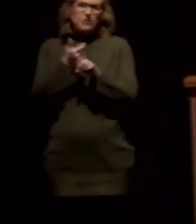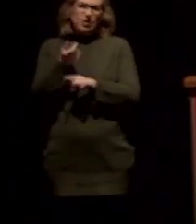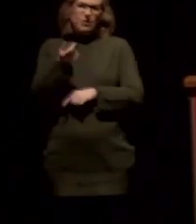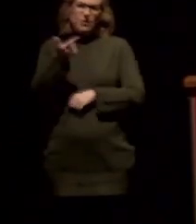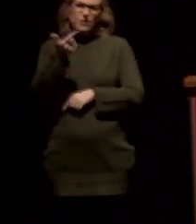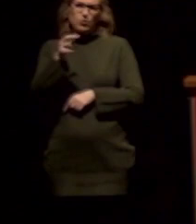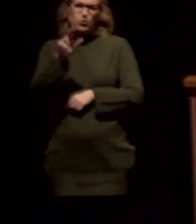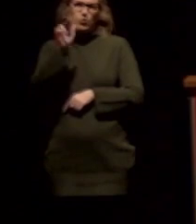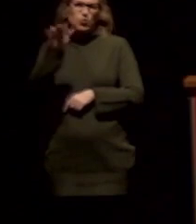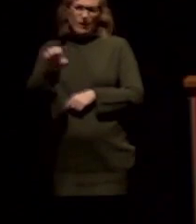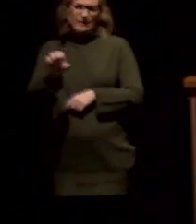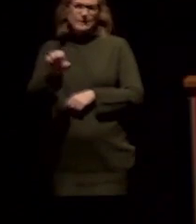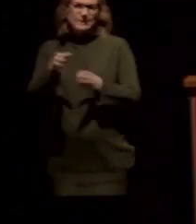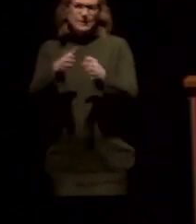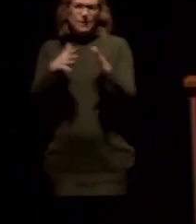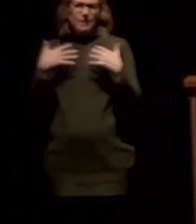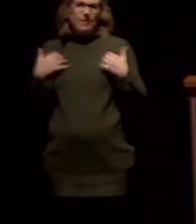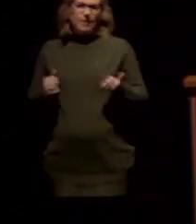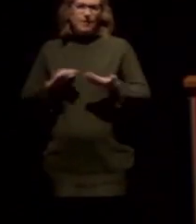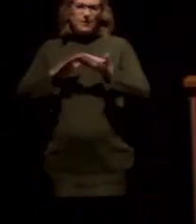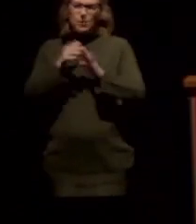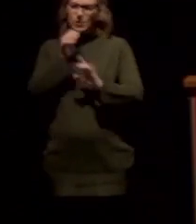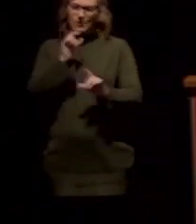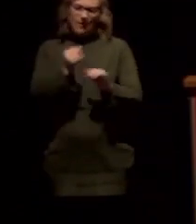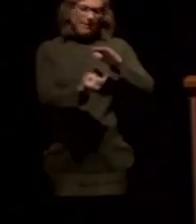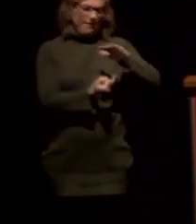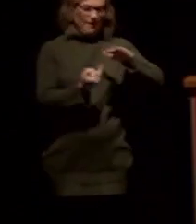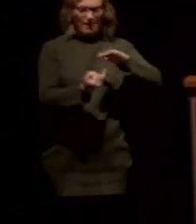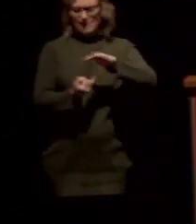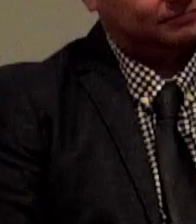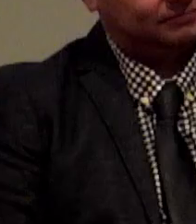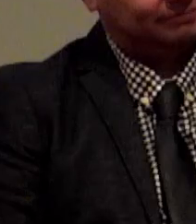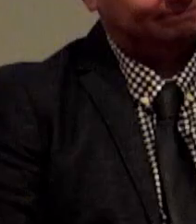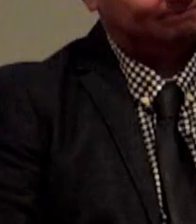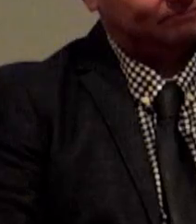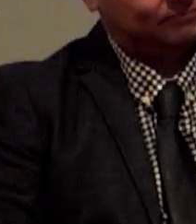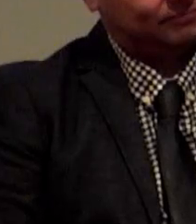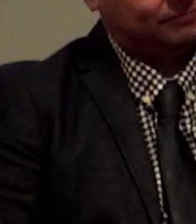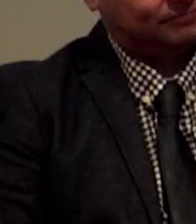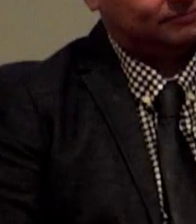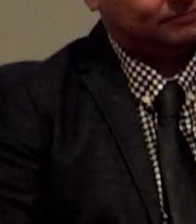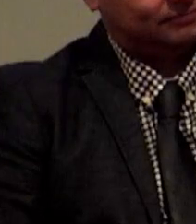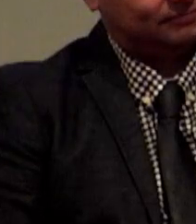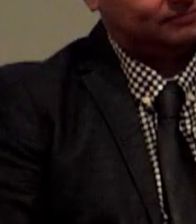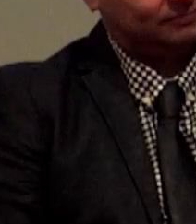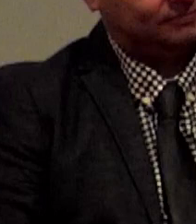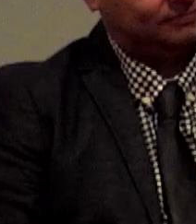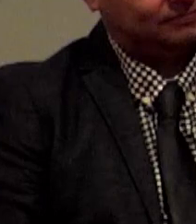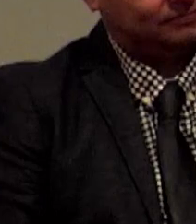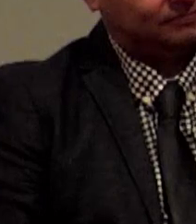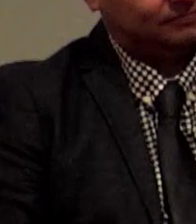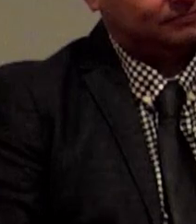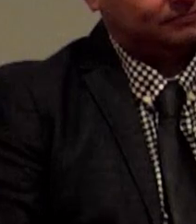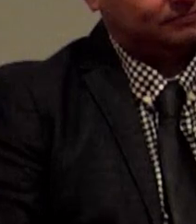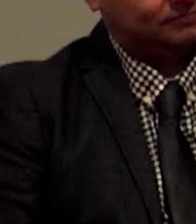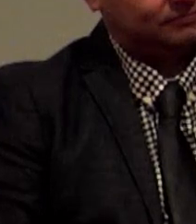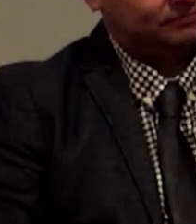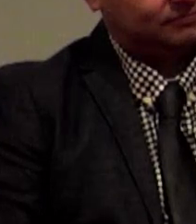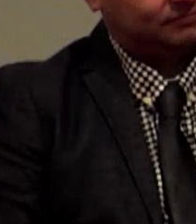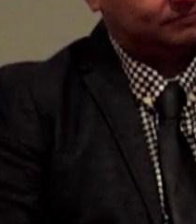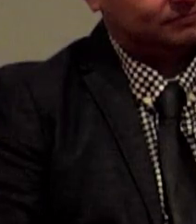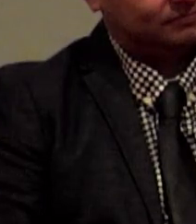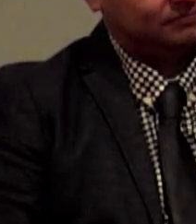community, you're not isolated on your own planet, you're on this planet. And as Sue said, our culture and our